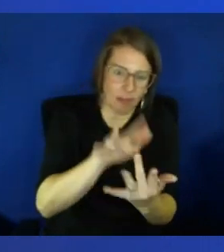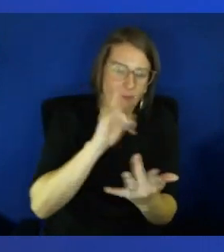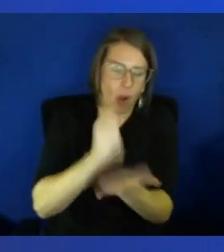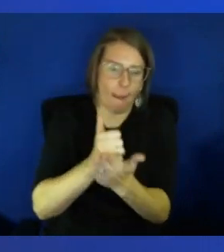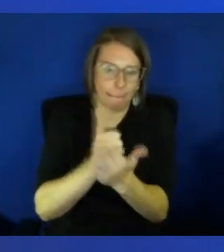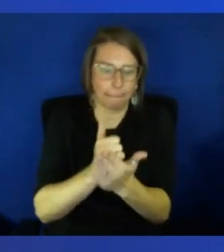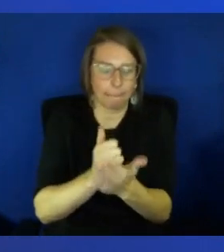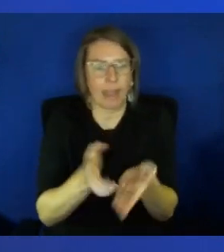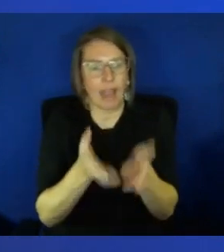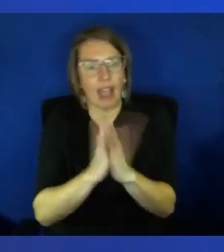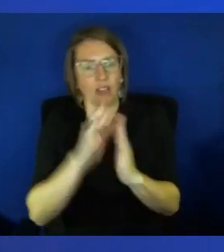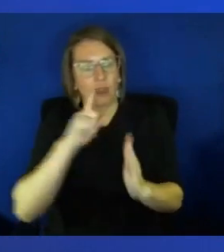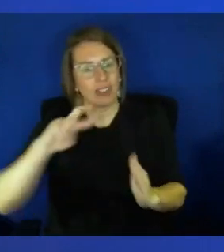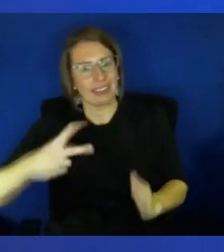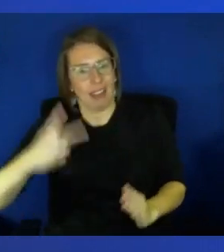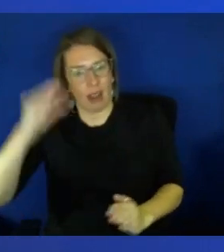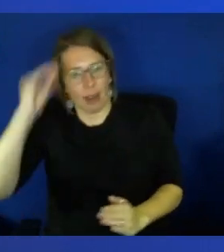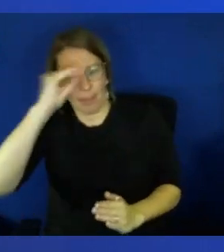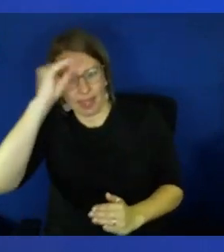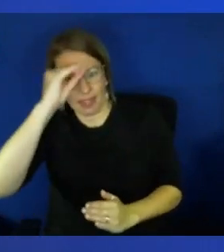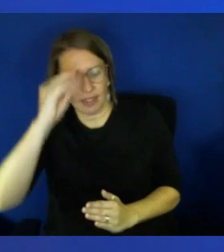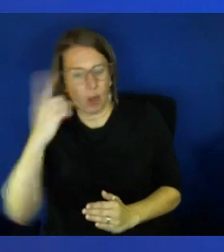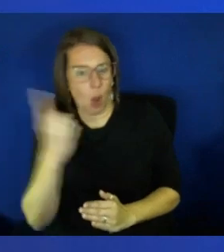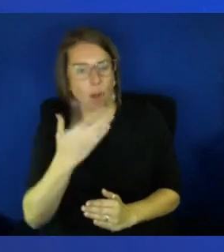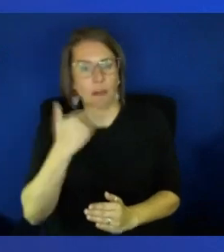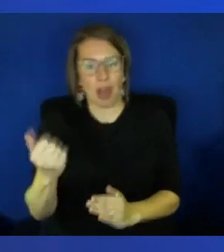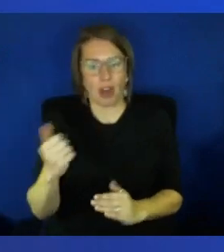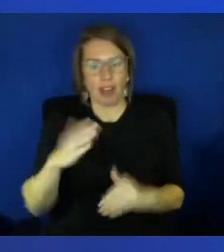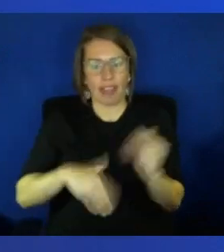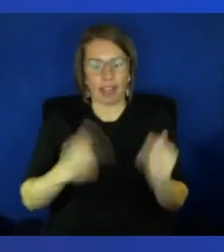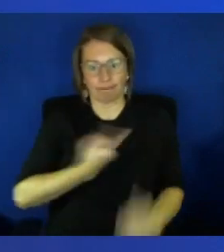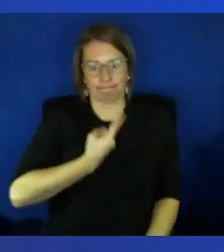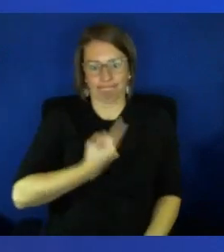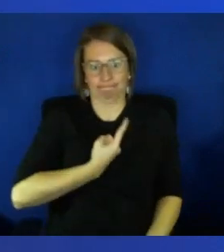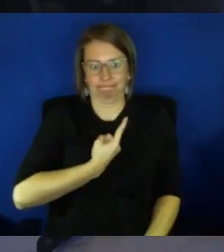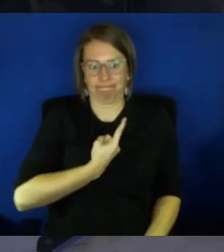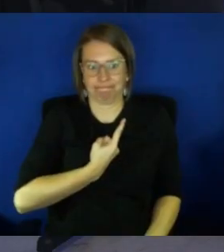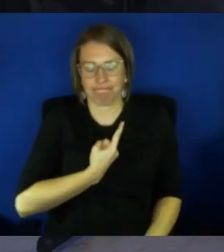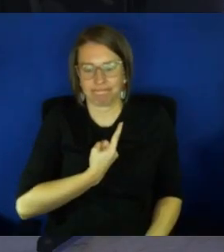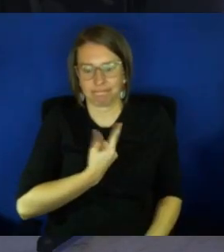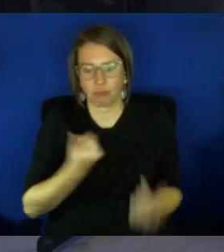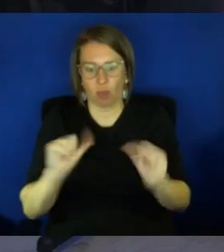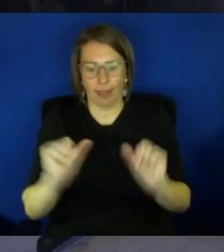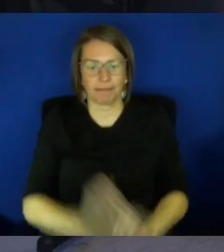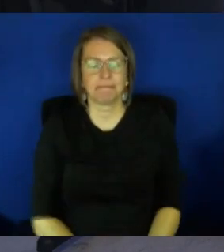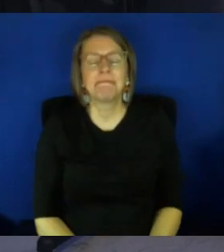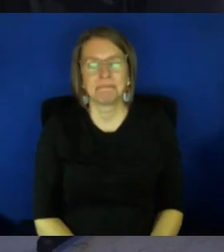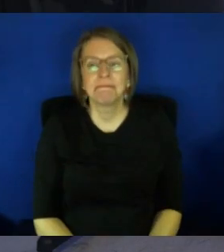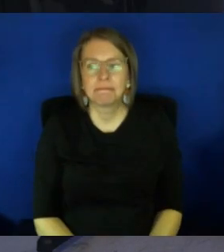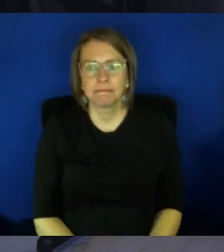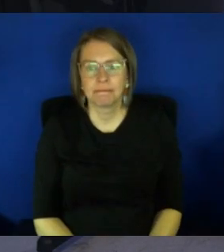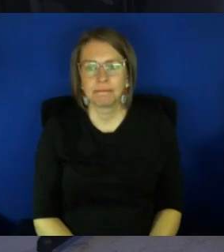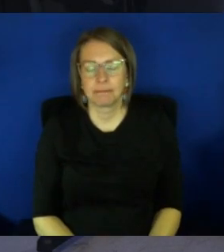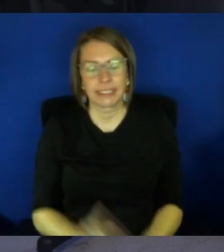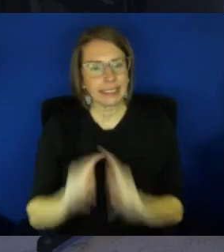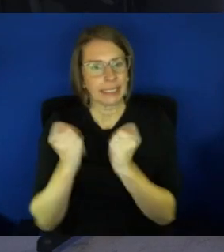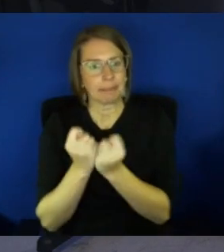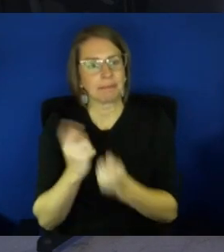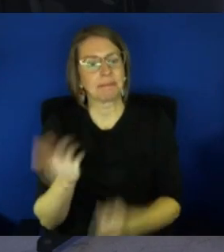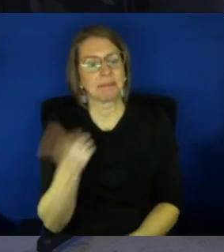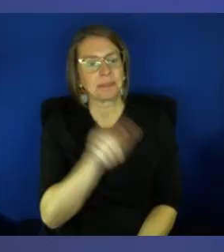second opinions. It's always better than trying to do something by yourself. Always. It really is, isn't it? It is about the team. Billy, final